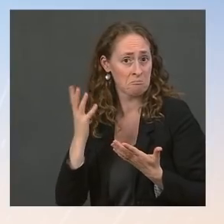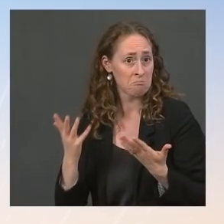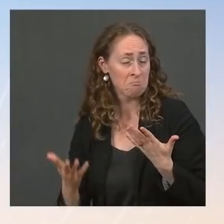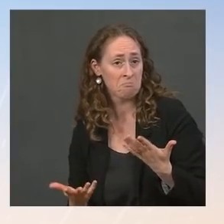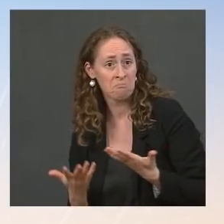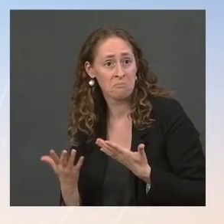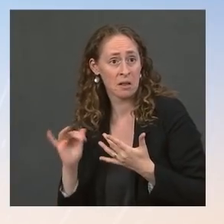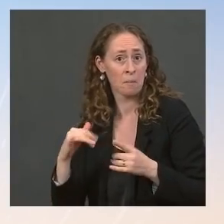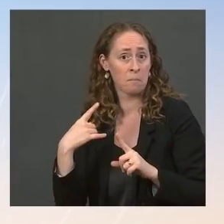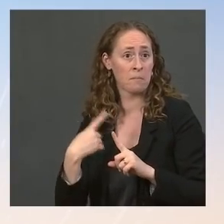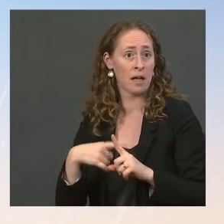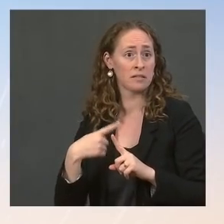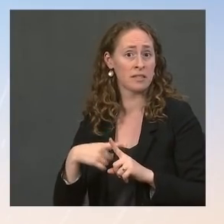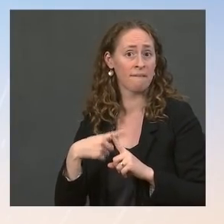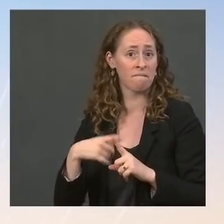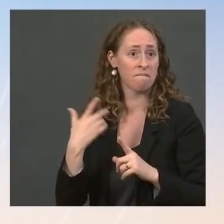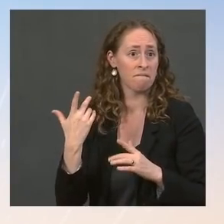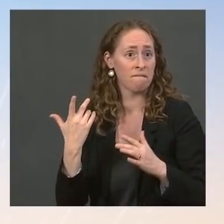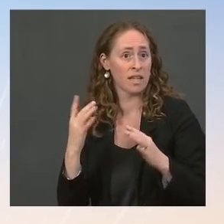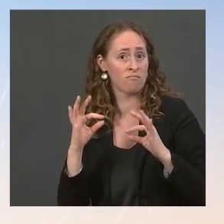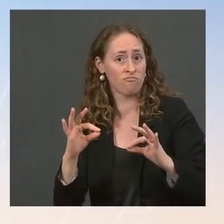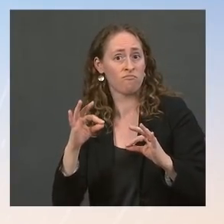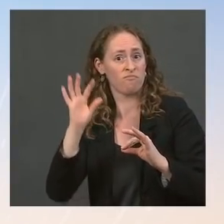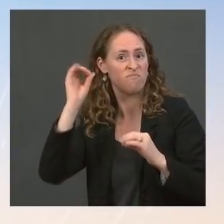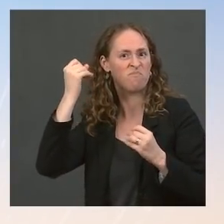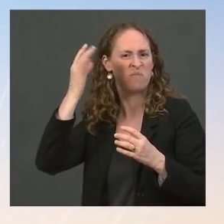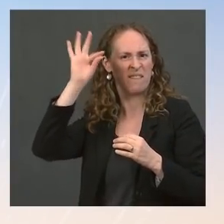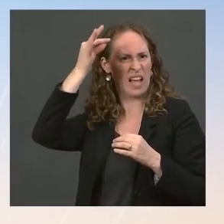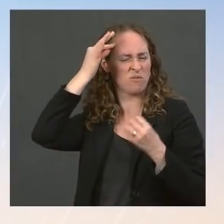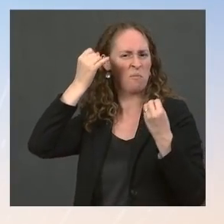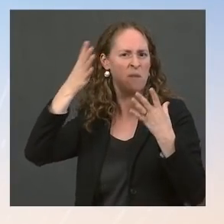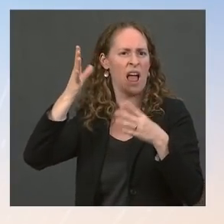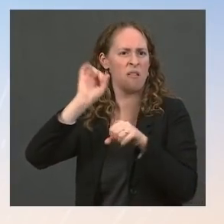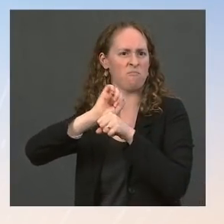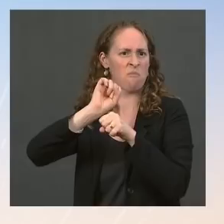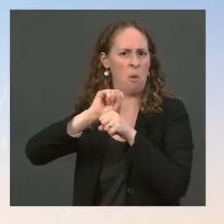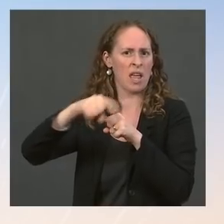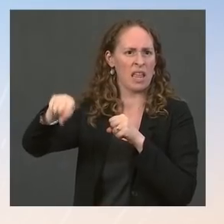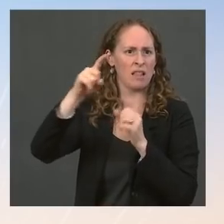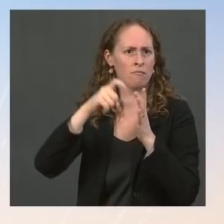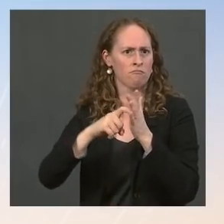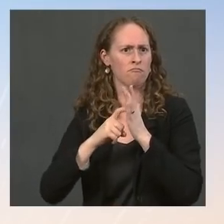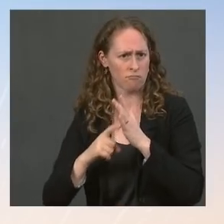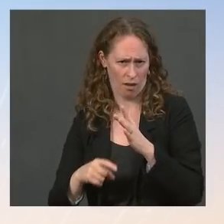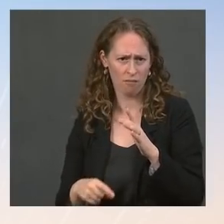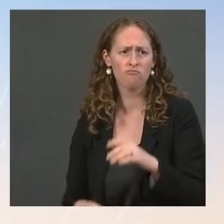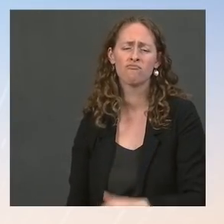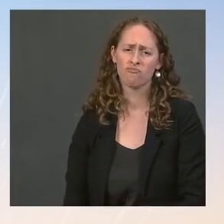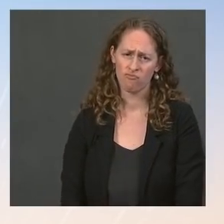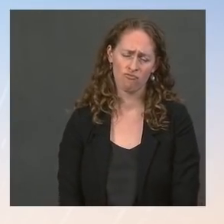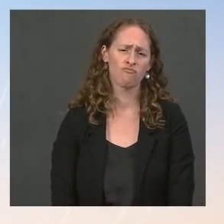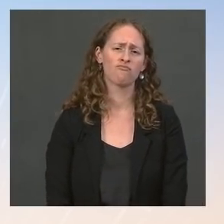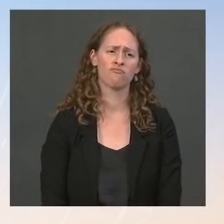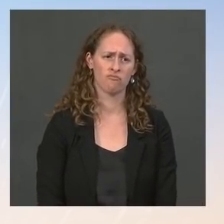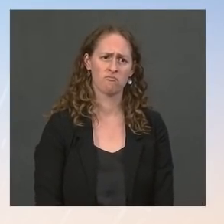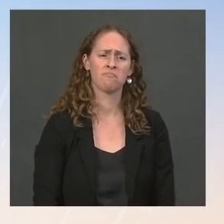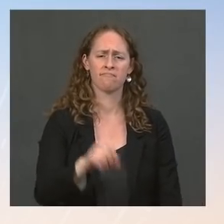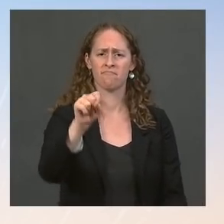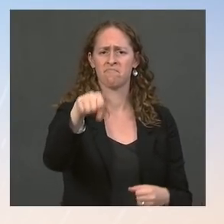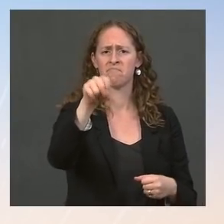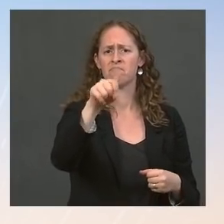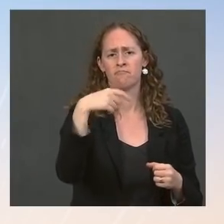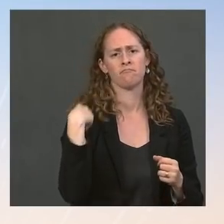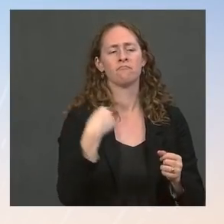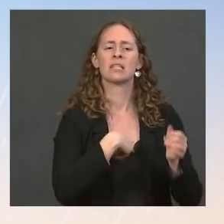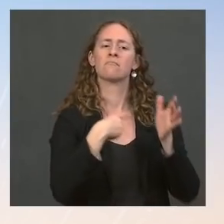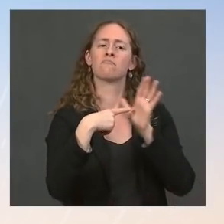and larger companies is going to be treated? We do. We see it as a good sign and as a model. And there have been some of these